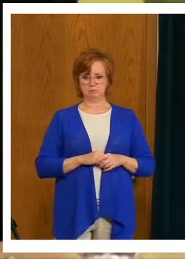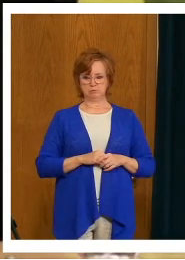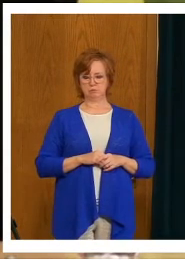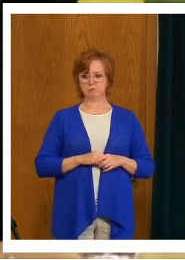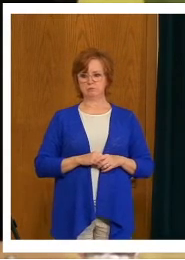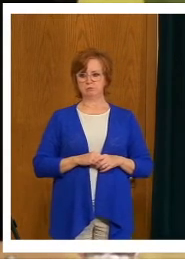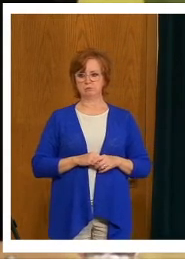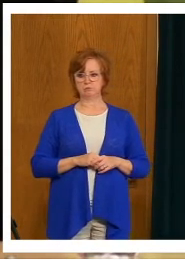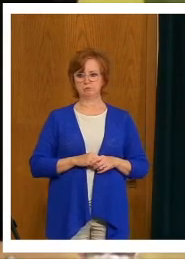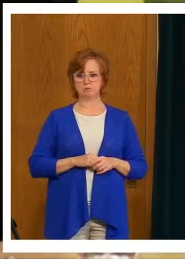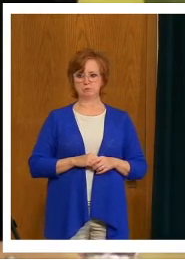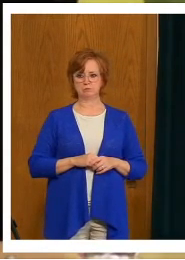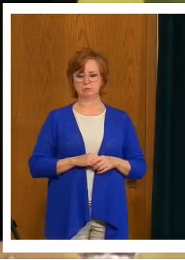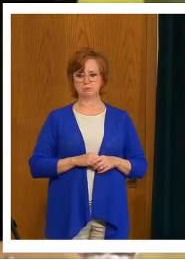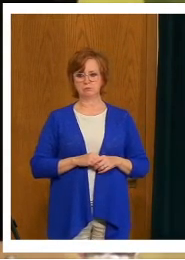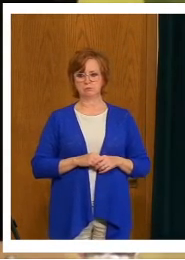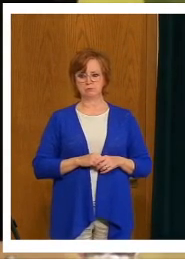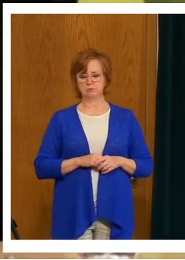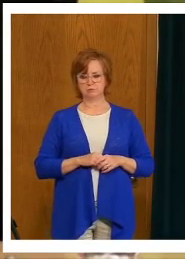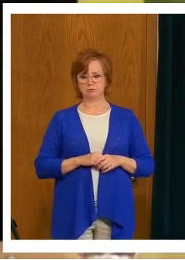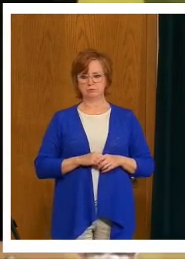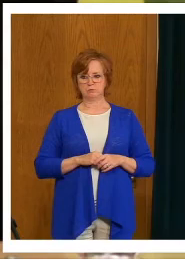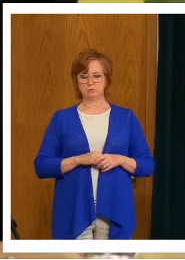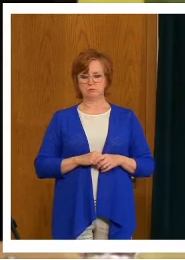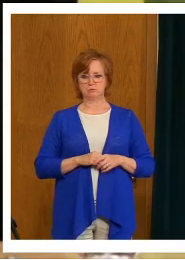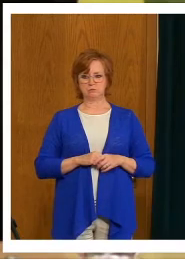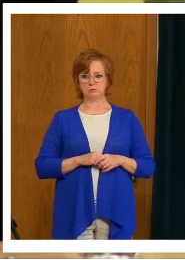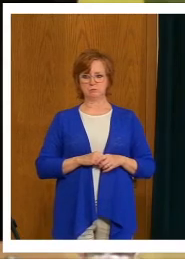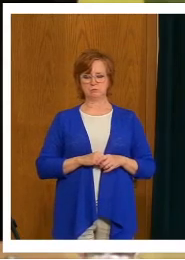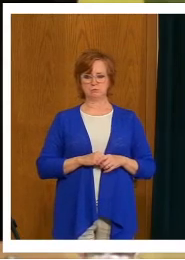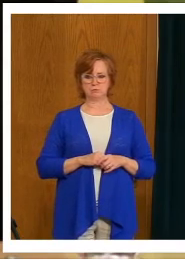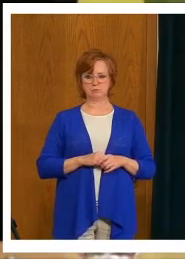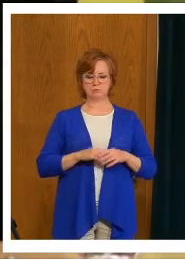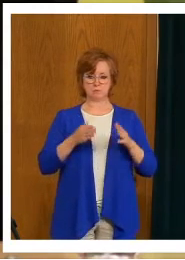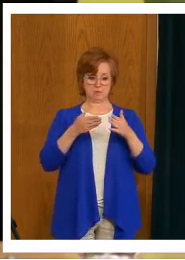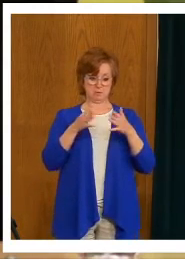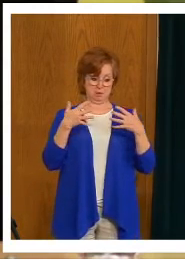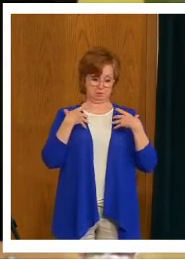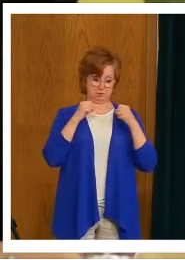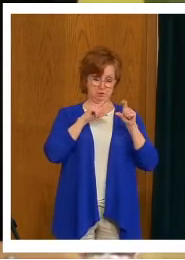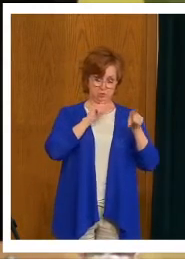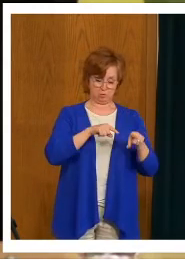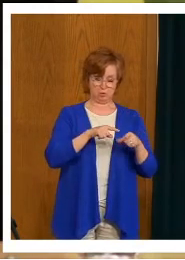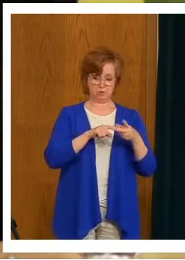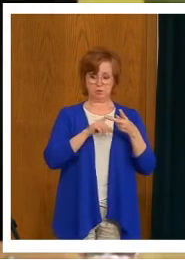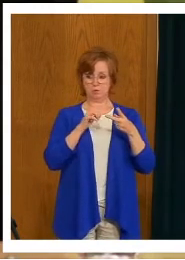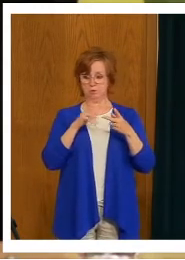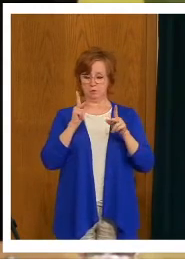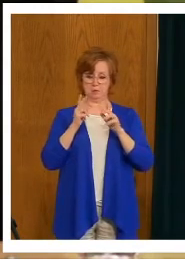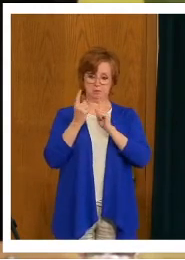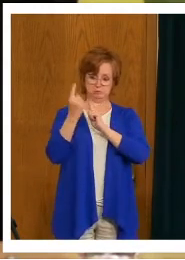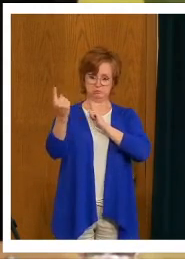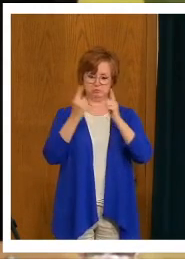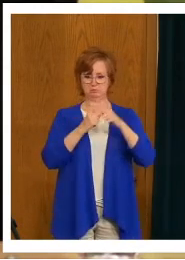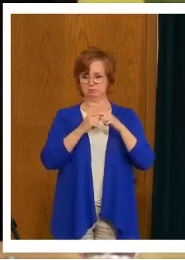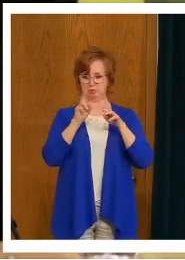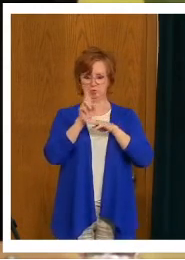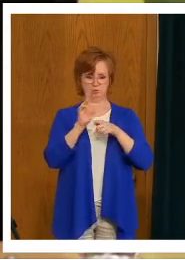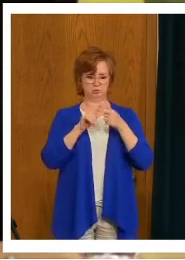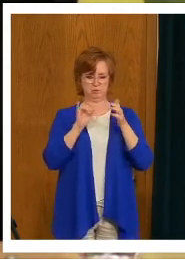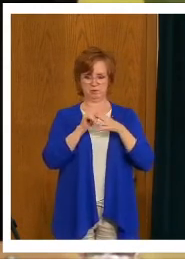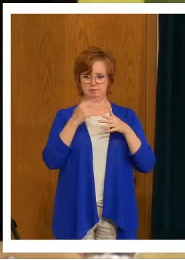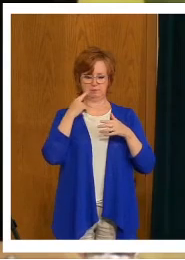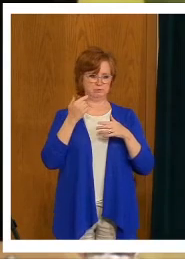forward with respect to an official public health order versus what people may just do after being used to it for 14